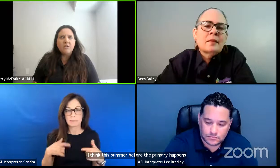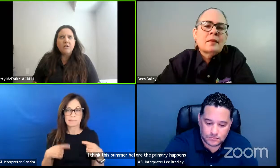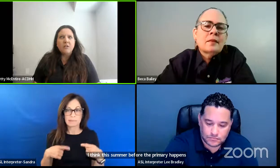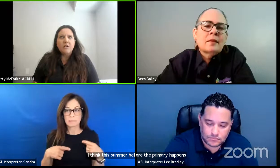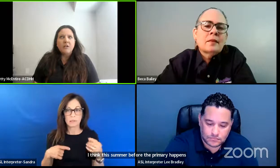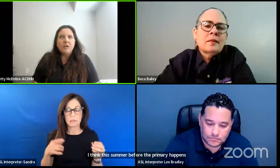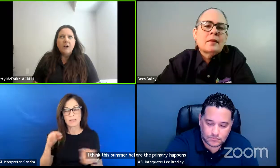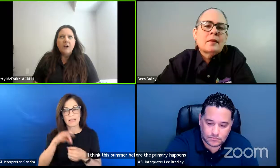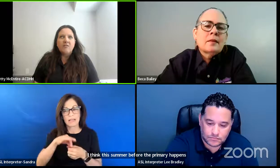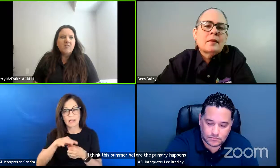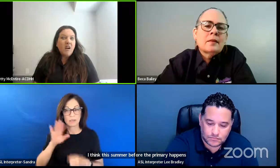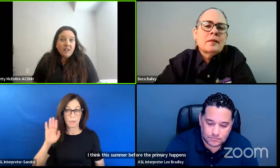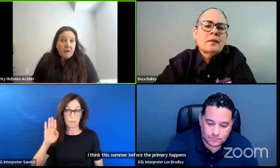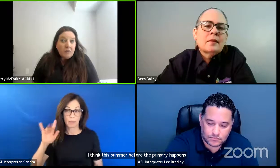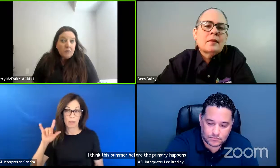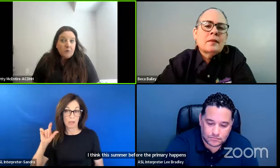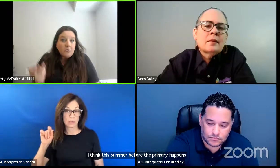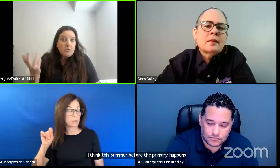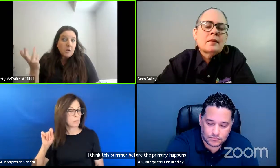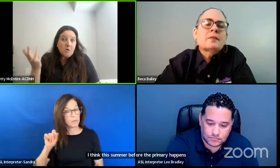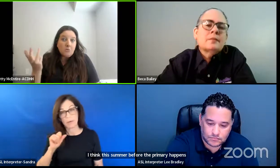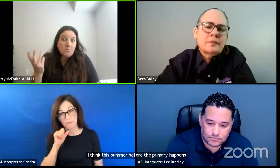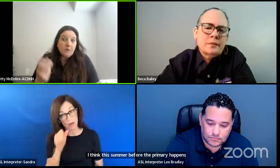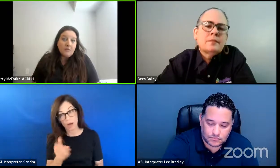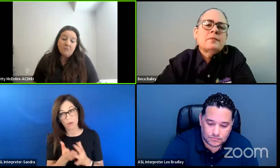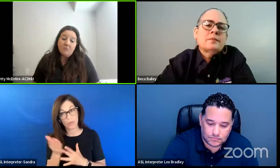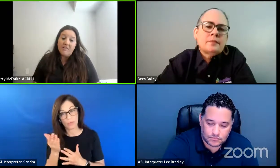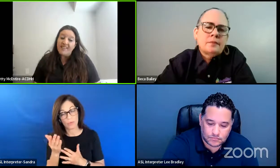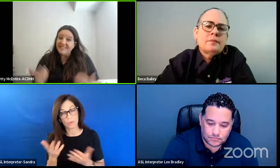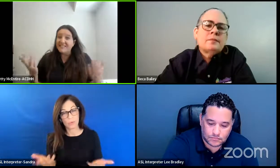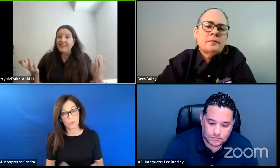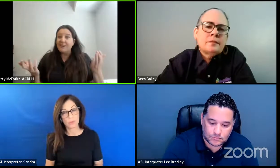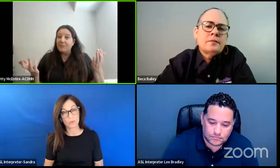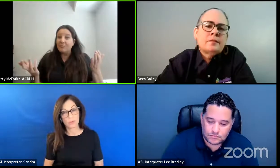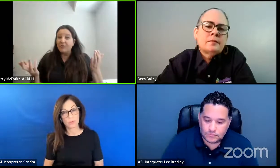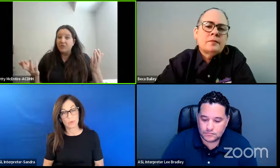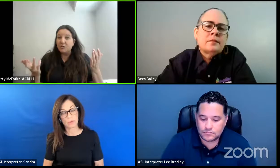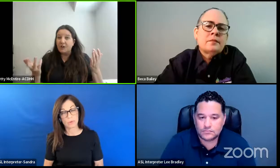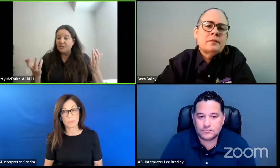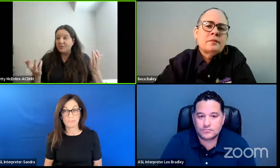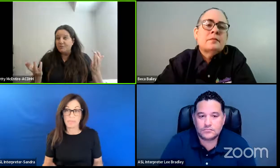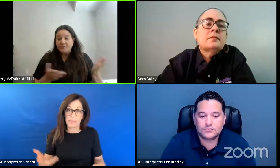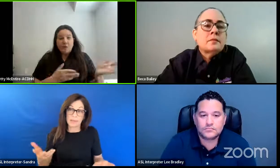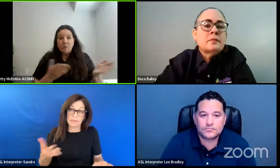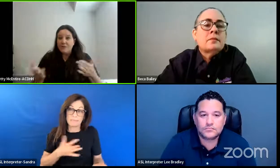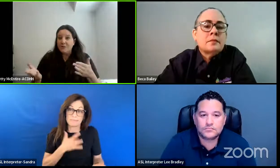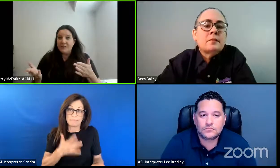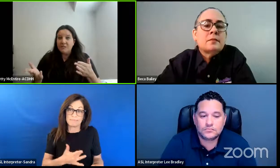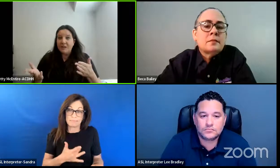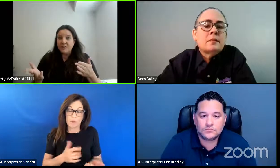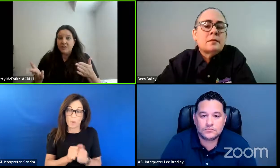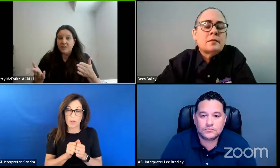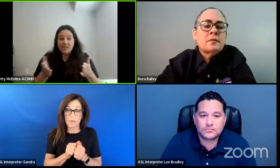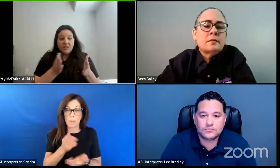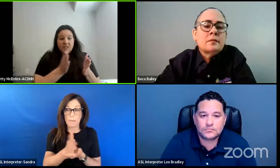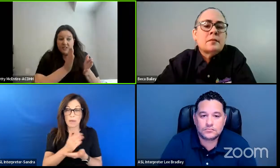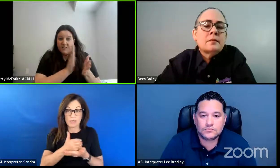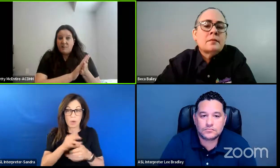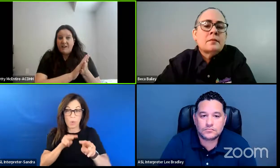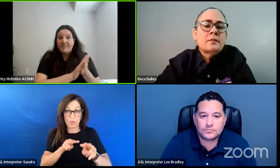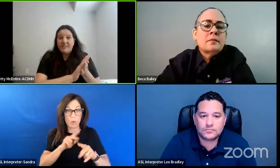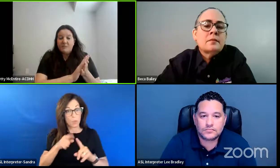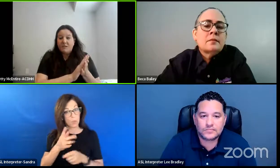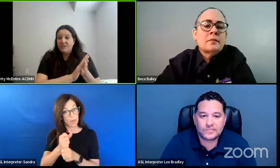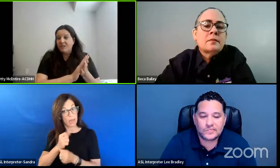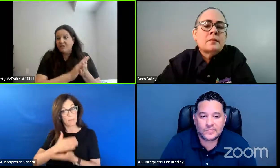bills have not gone through. So, I mean, and that's the thing about Budget Watch. Once we get a budget, they're